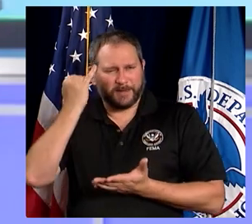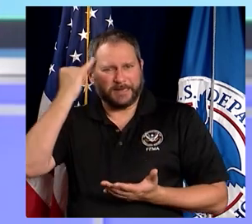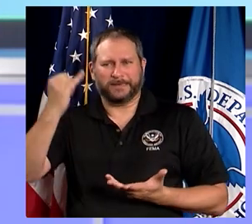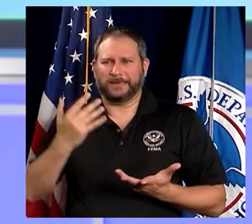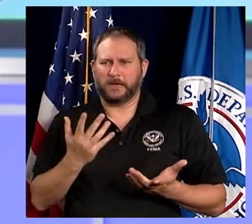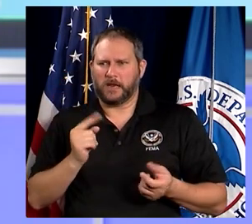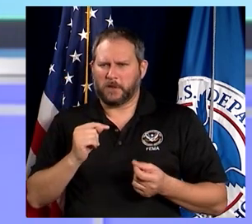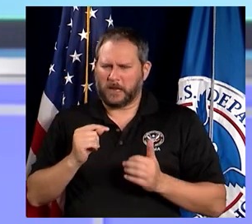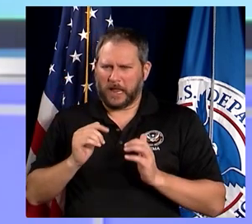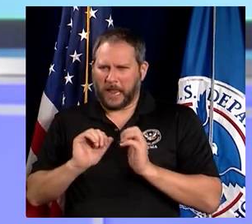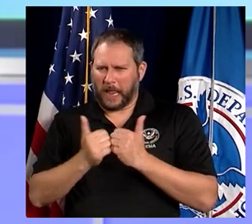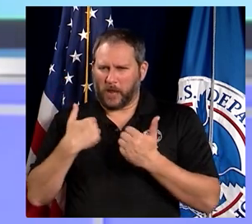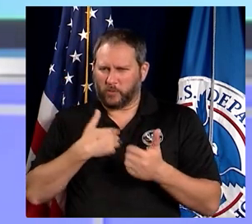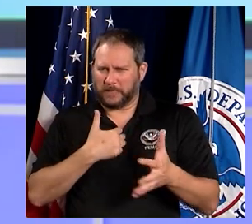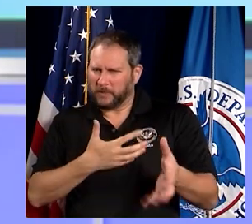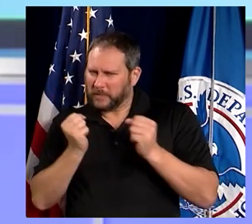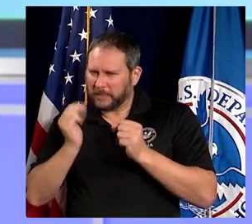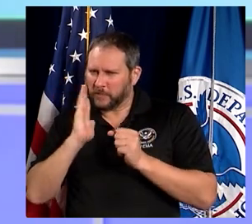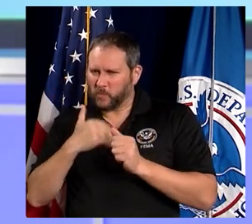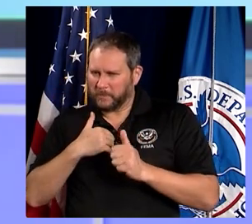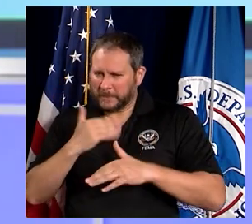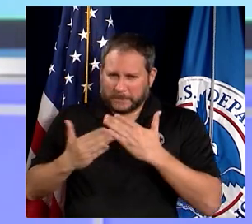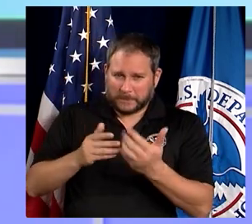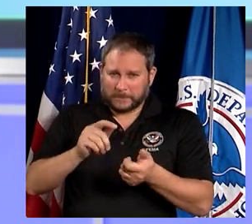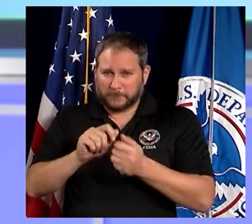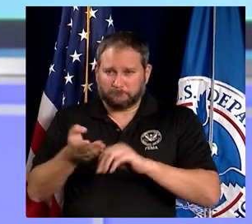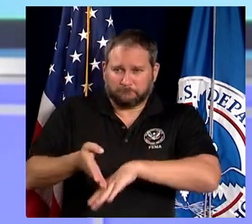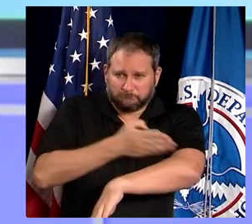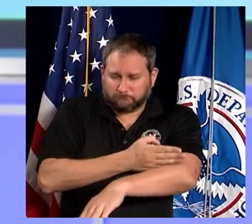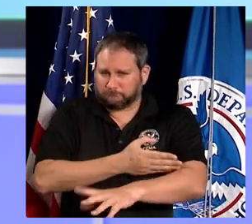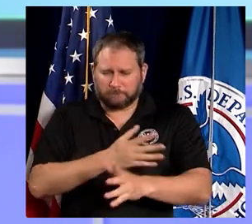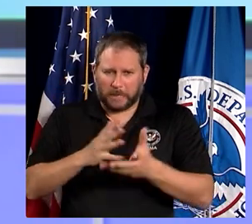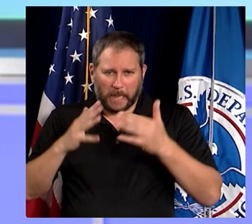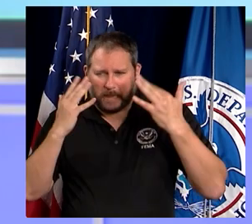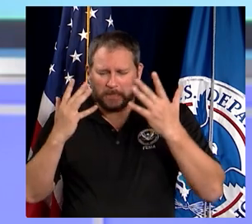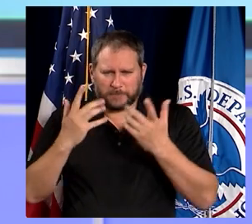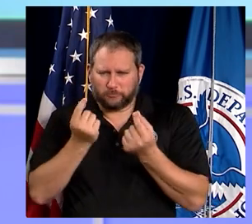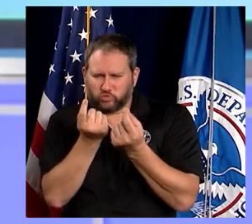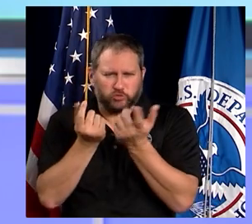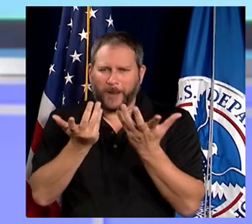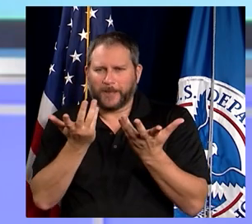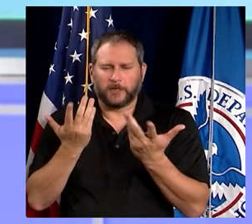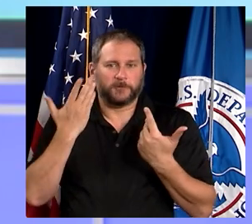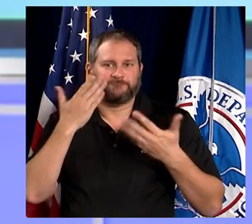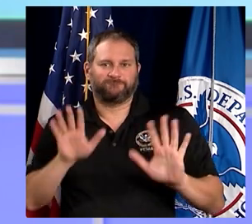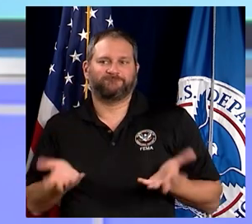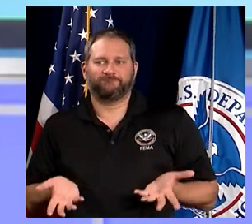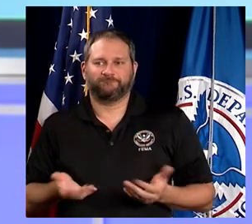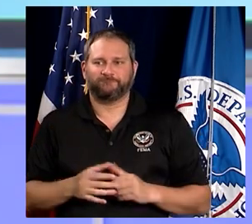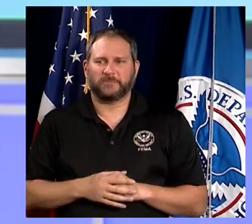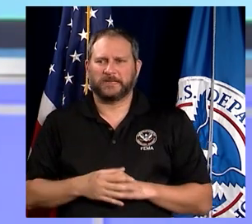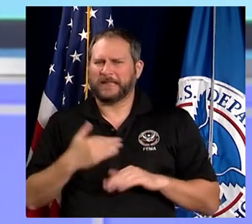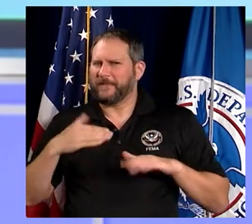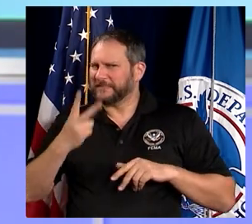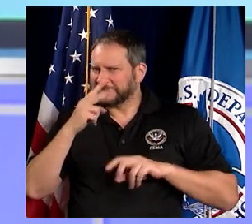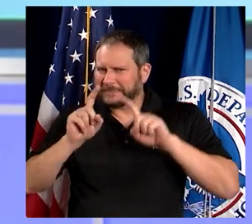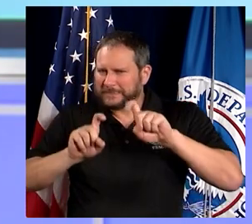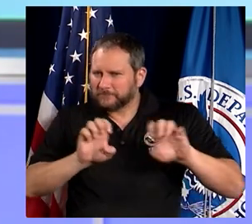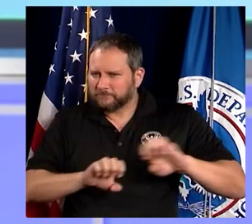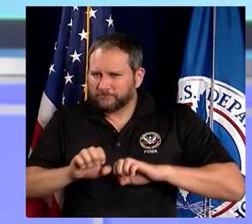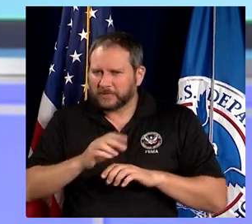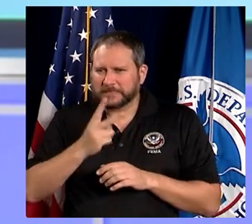how quickly would, you know, things turn to chaos. But I've not seen sort of emergency planning or political science